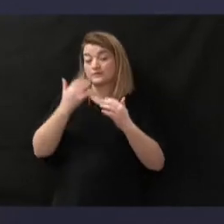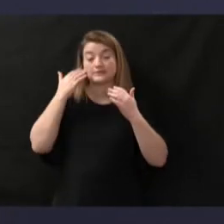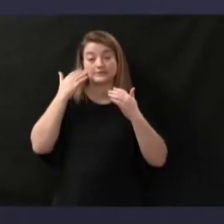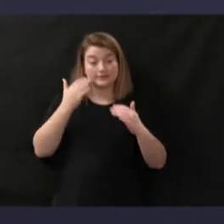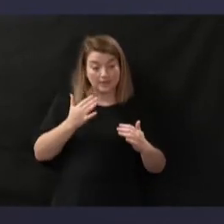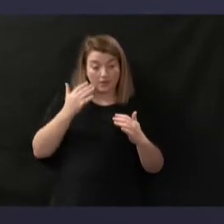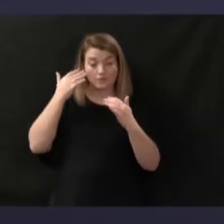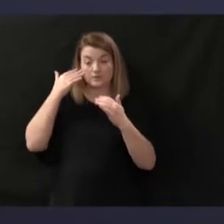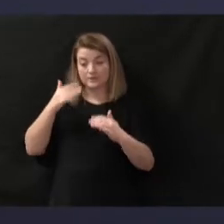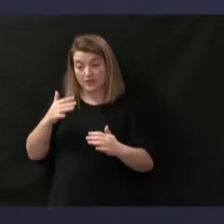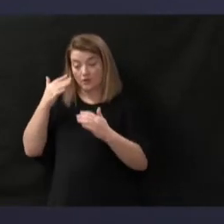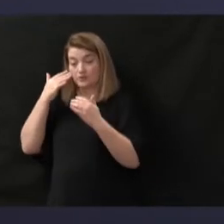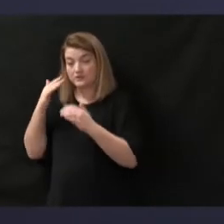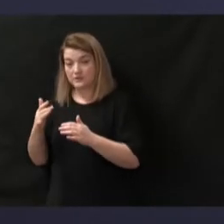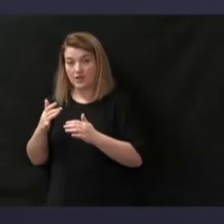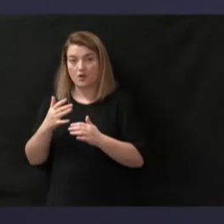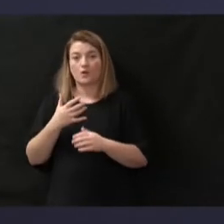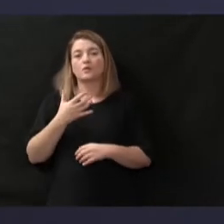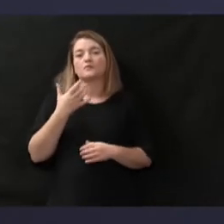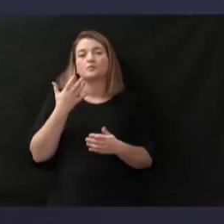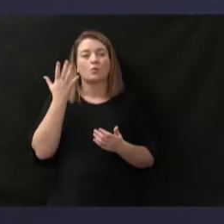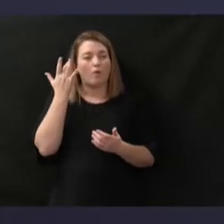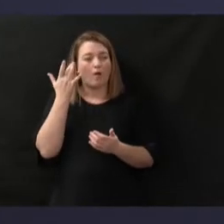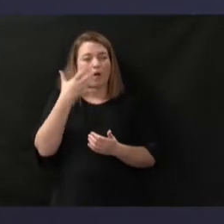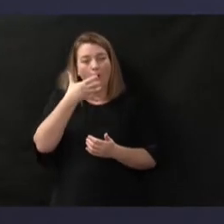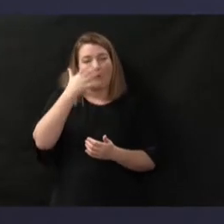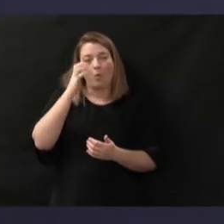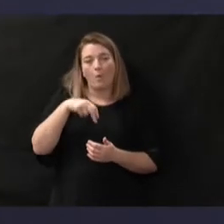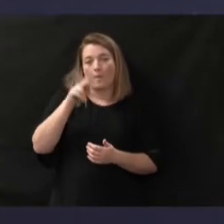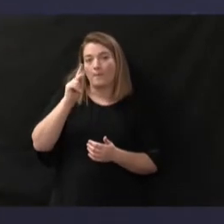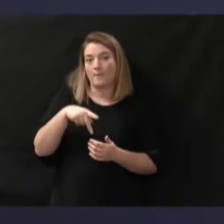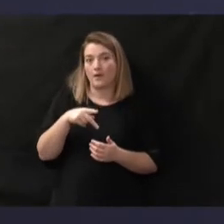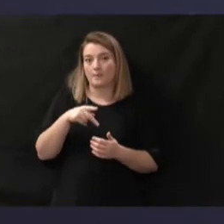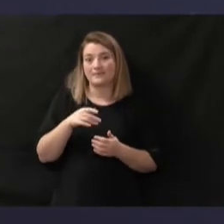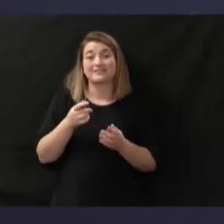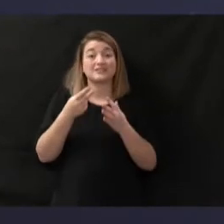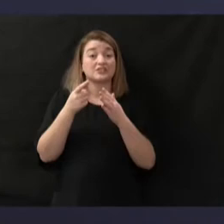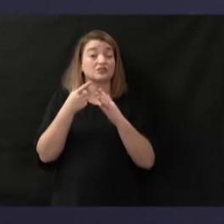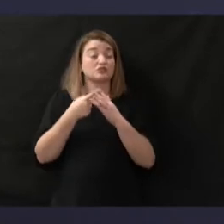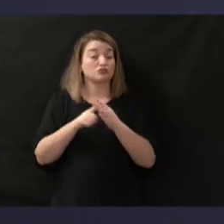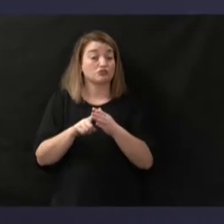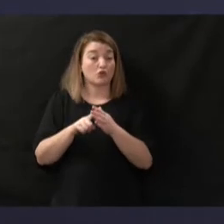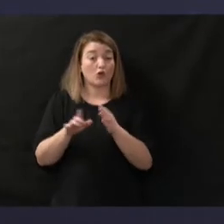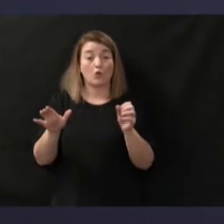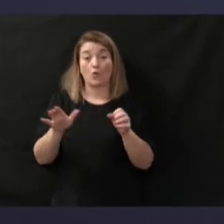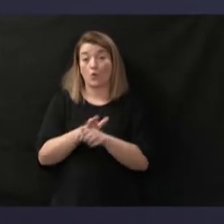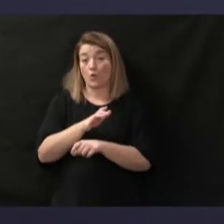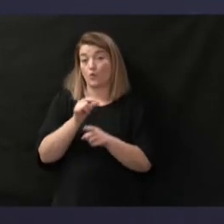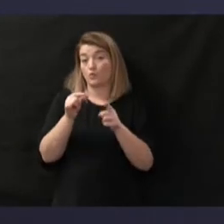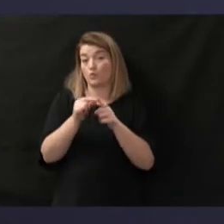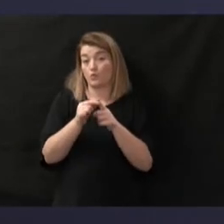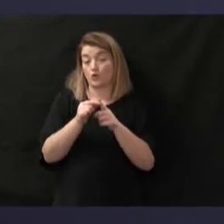kind of get warmed up, and then we're going to go into whole word read because that's the